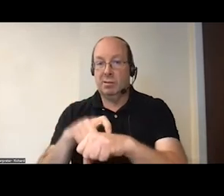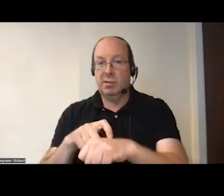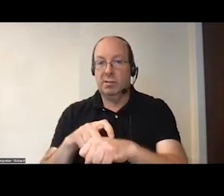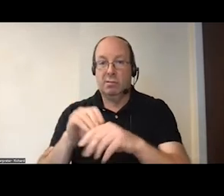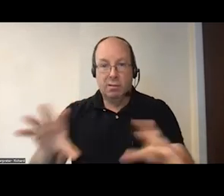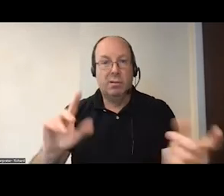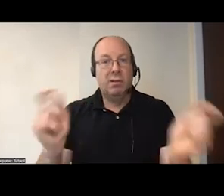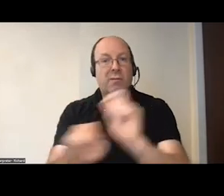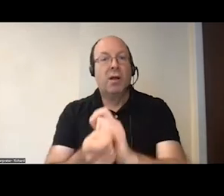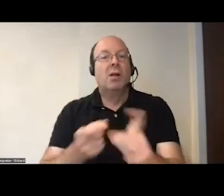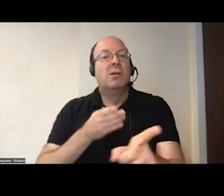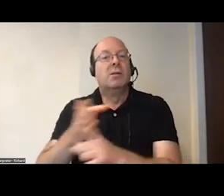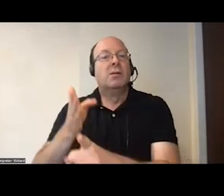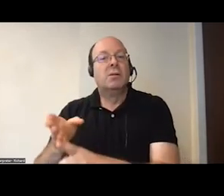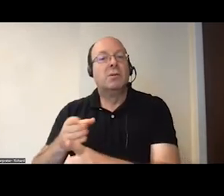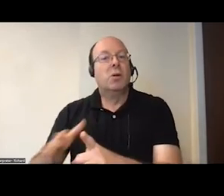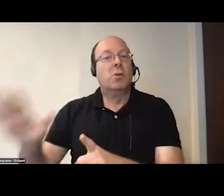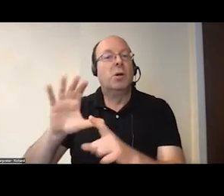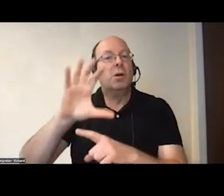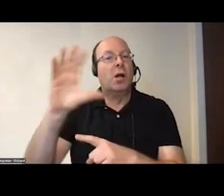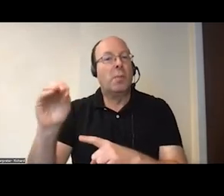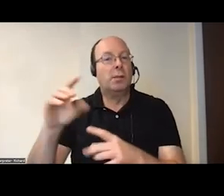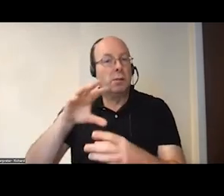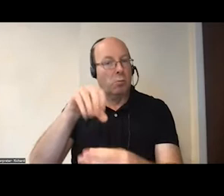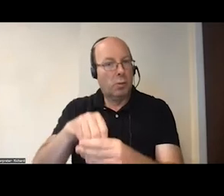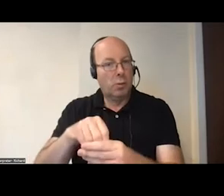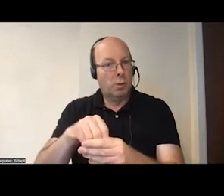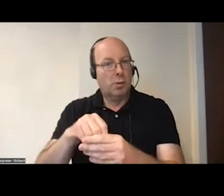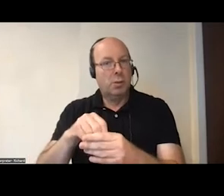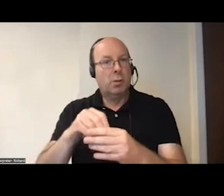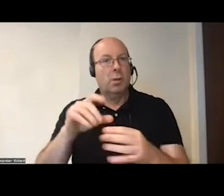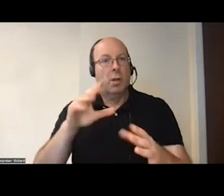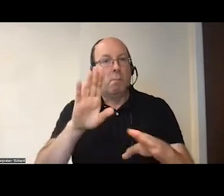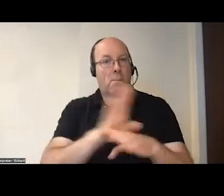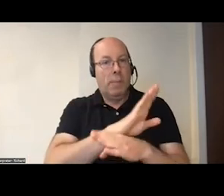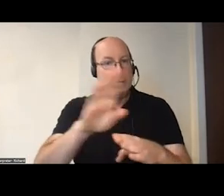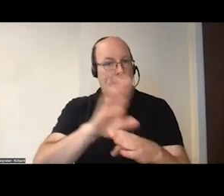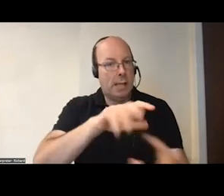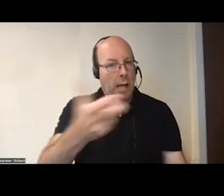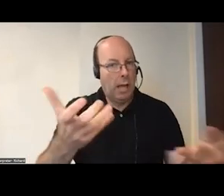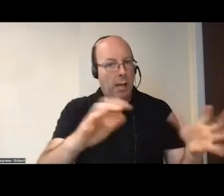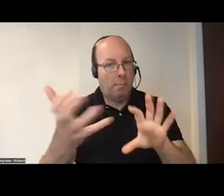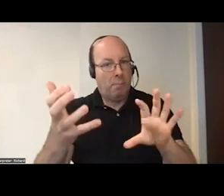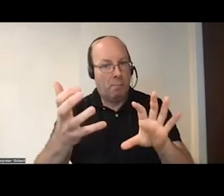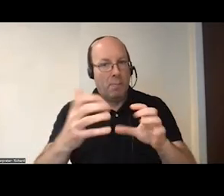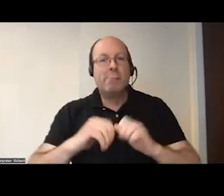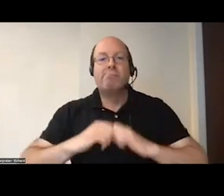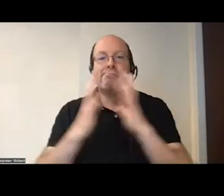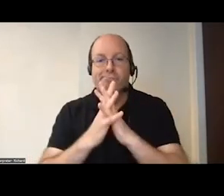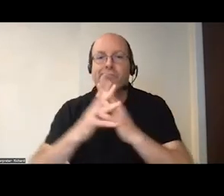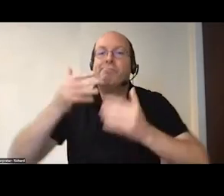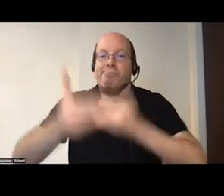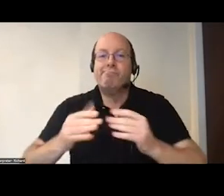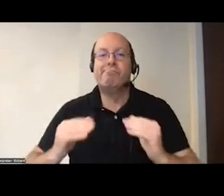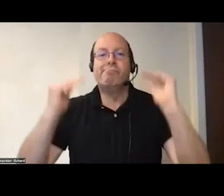across all business sectors, especially companies focused on disrupting and advancing businesses. I'm thrilled to be here today to introduce the